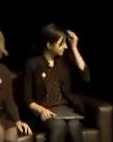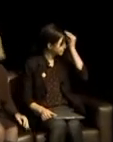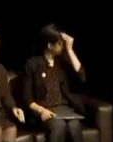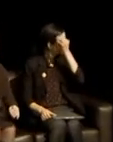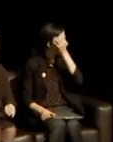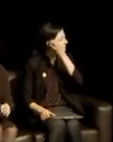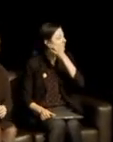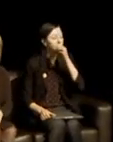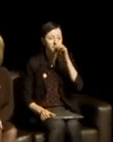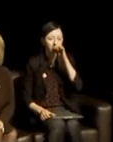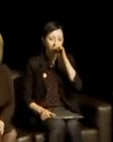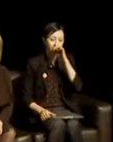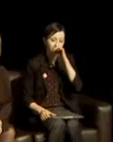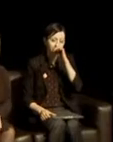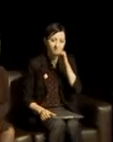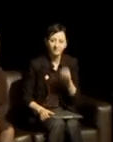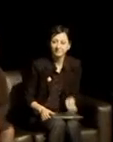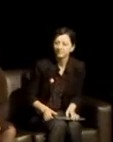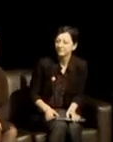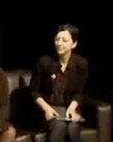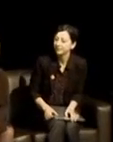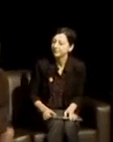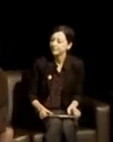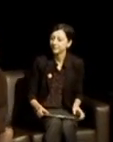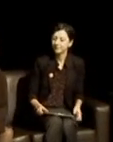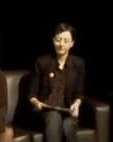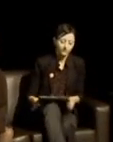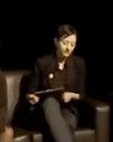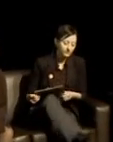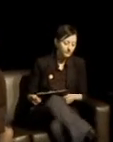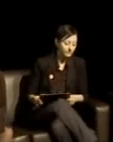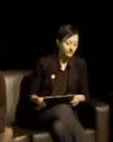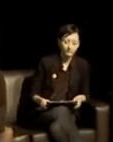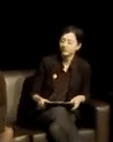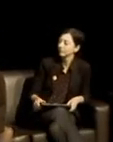Curl. Clint is our head of stakeholder relations.